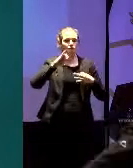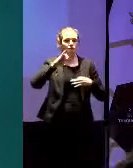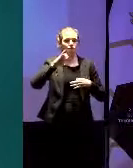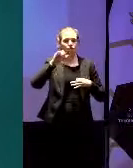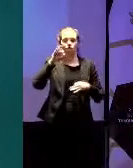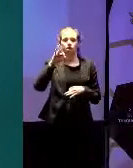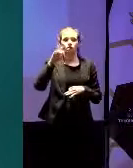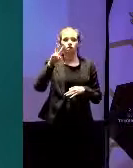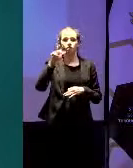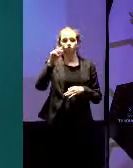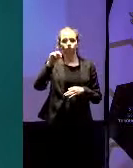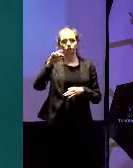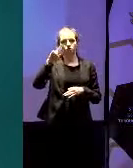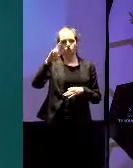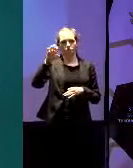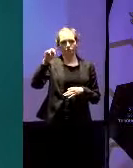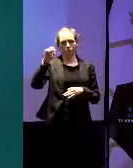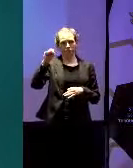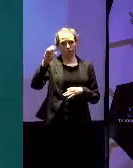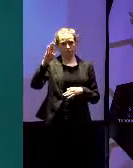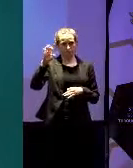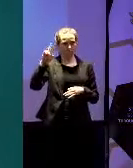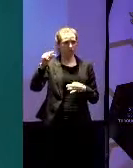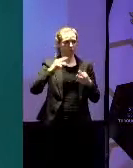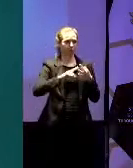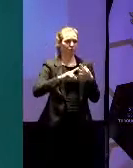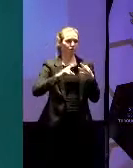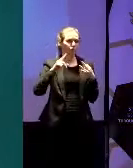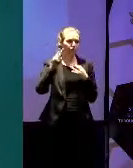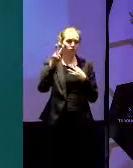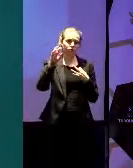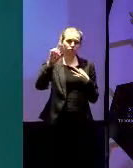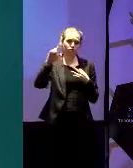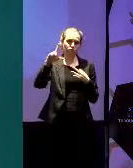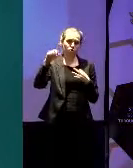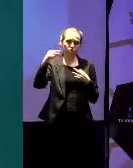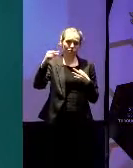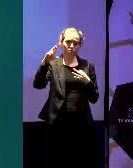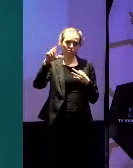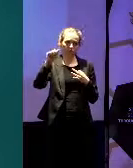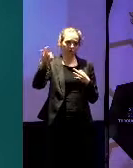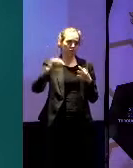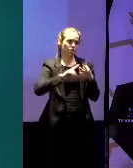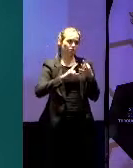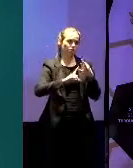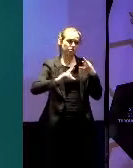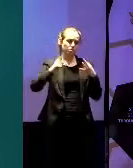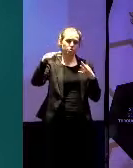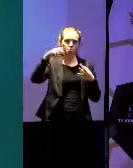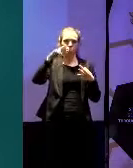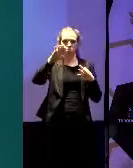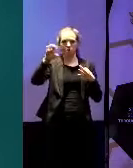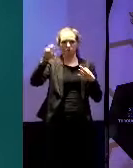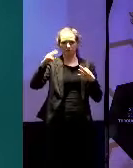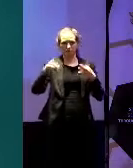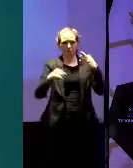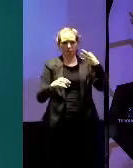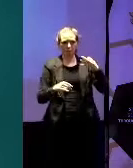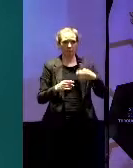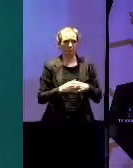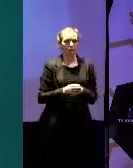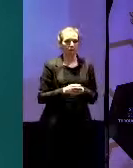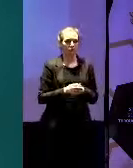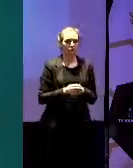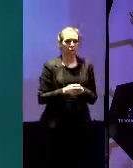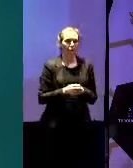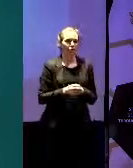Helen Volgraaf, she is here, the deputy director, just stepped out. And Anita Dupree, secretariat and researcher. Anita is the Indian,